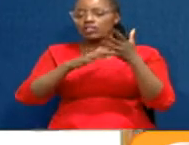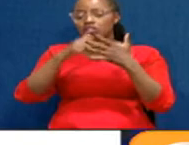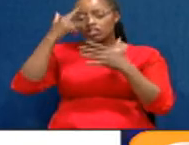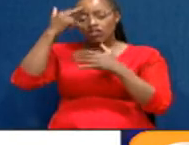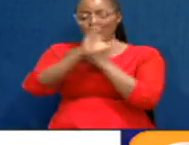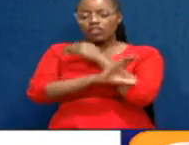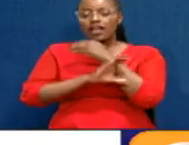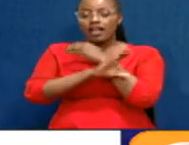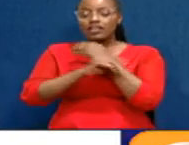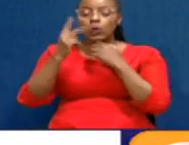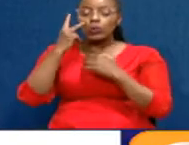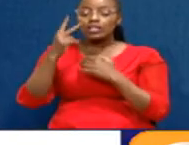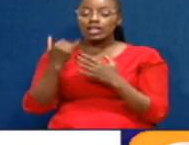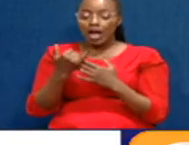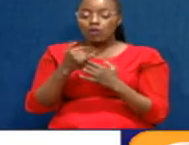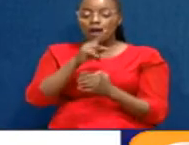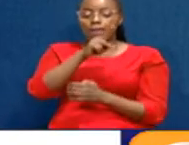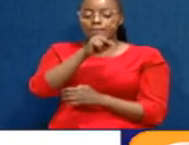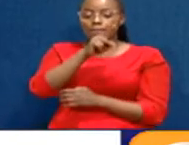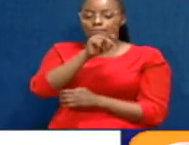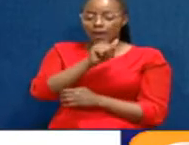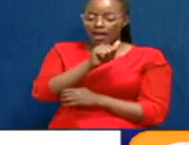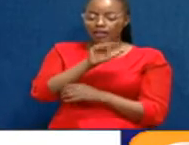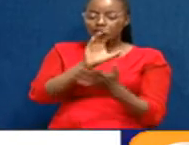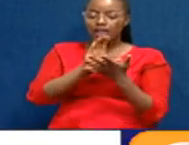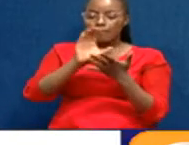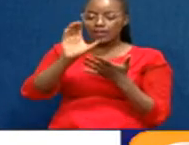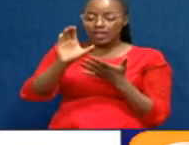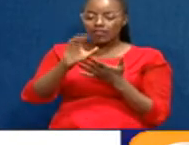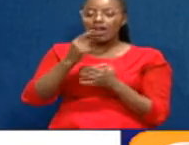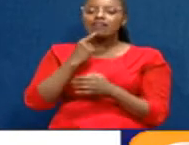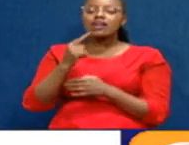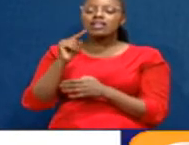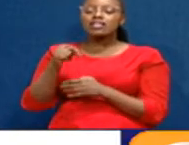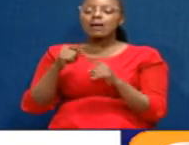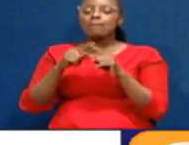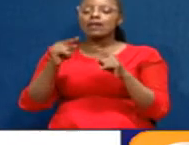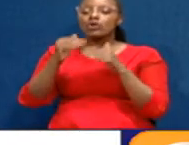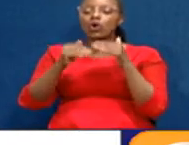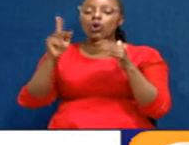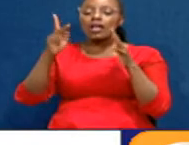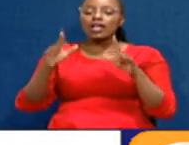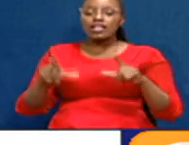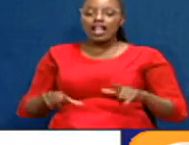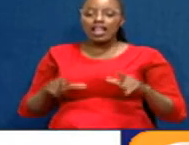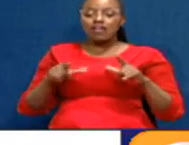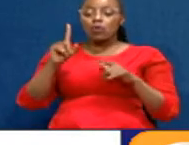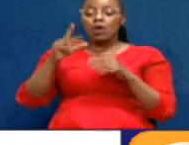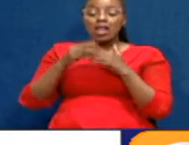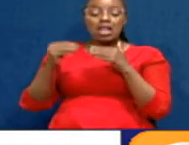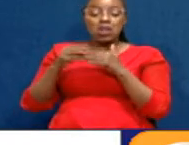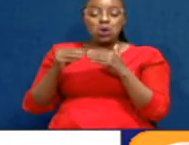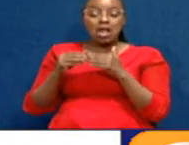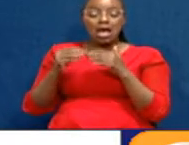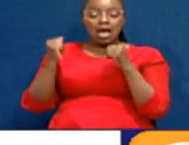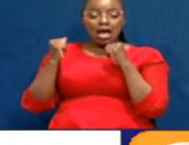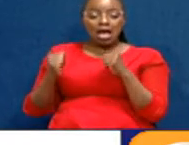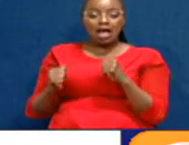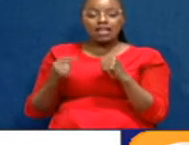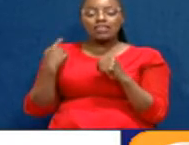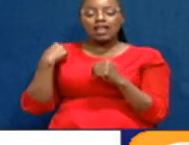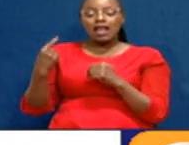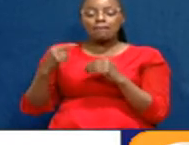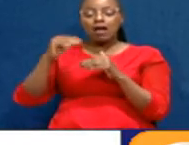nation. You see, the per capita income is over 100,000, yet not every Kenyan lives over a dollar a day. The figure is